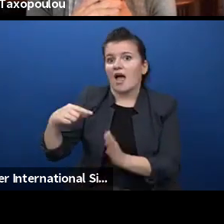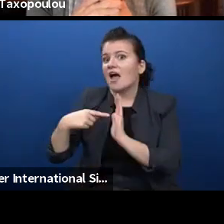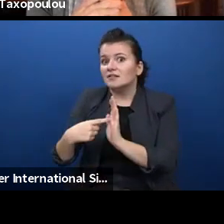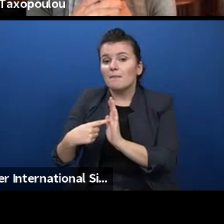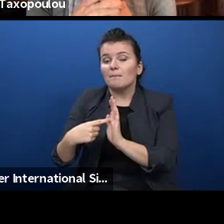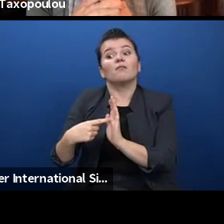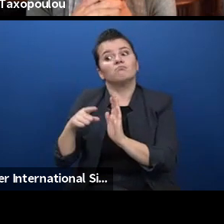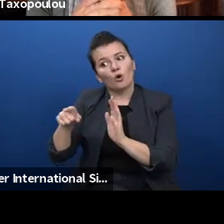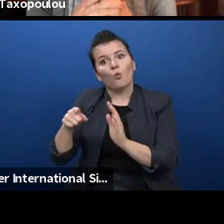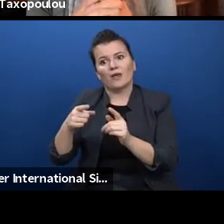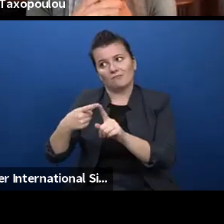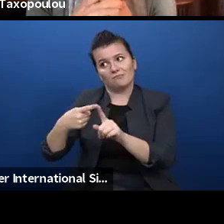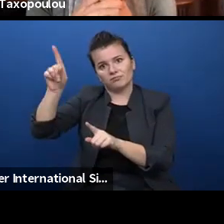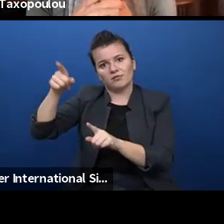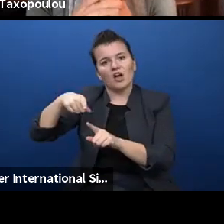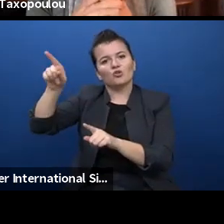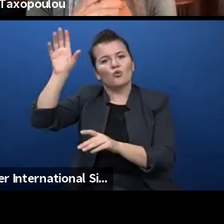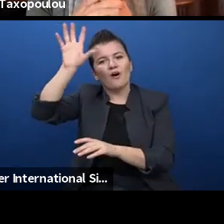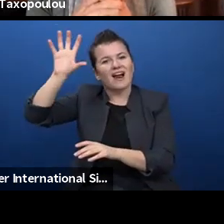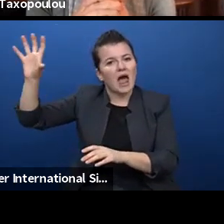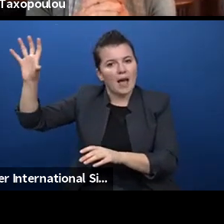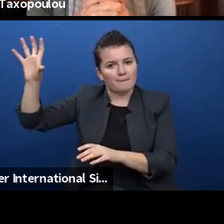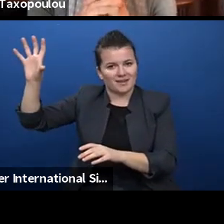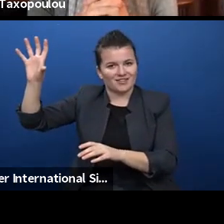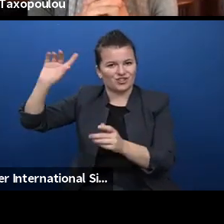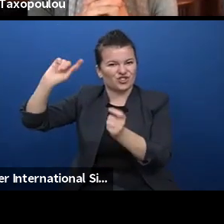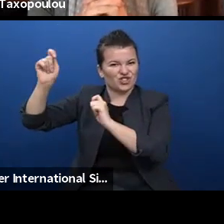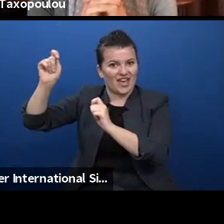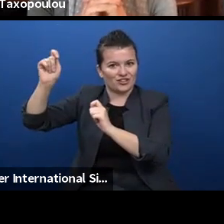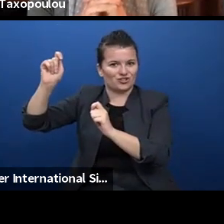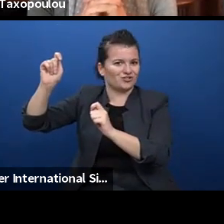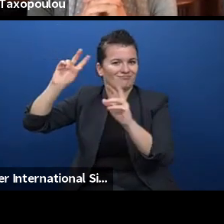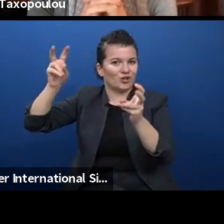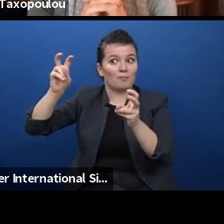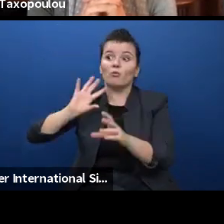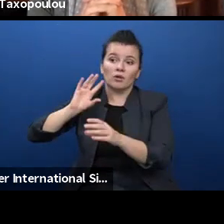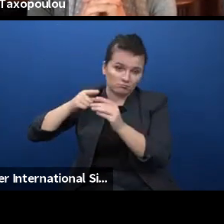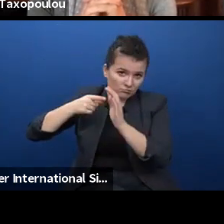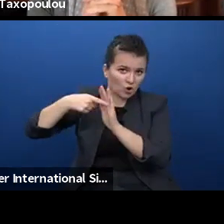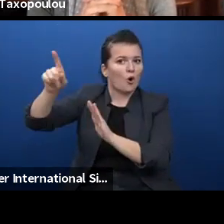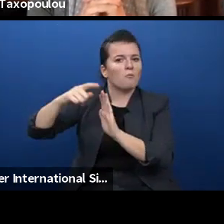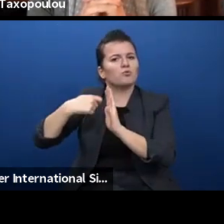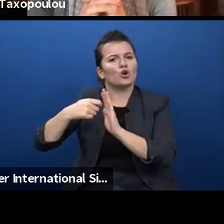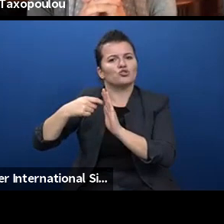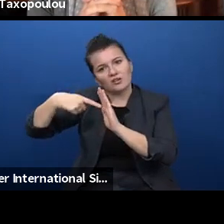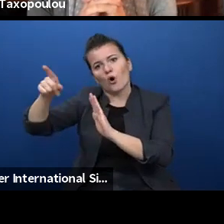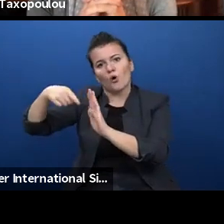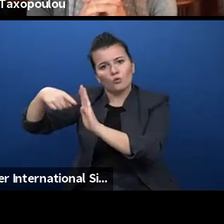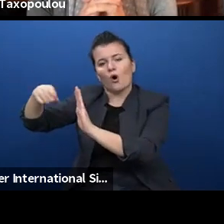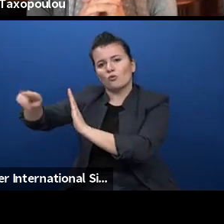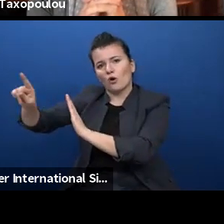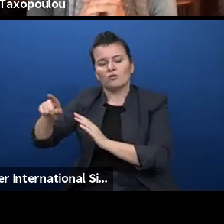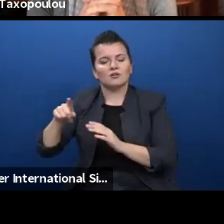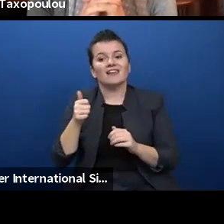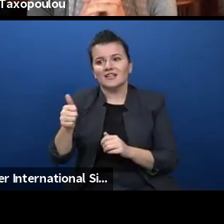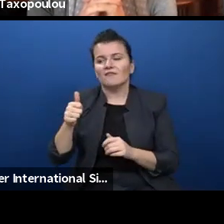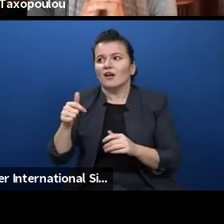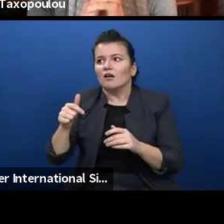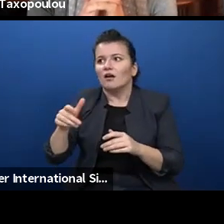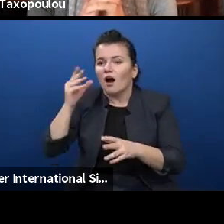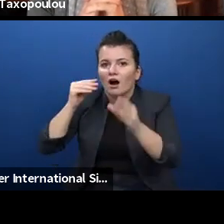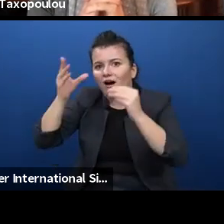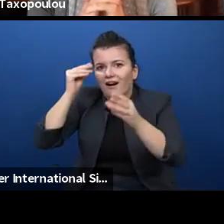projects, because we think that artists can bring a whole set of skills and knowledge and references and expertise to those projects that actually the climate change world